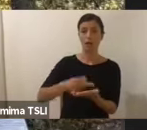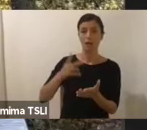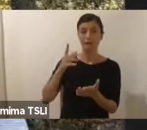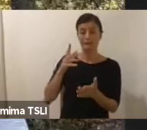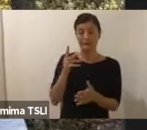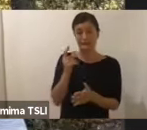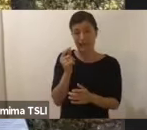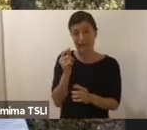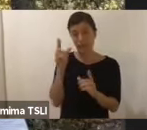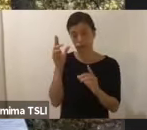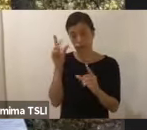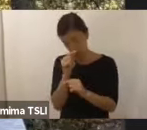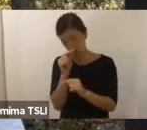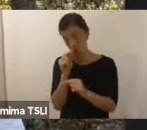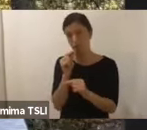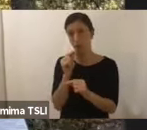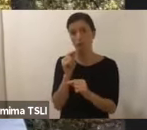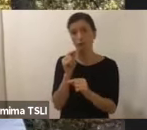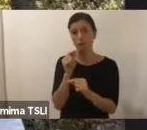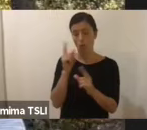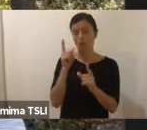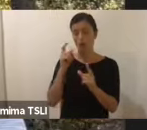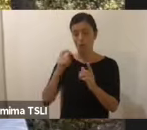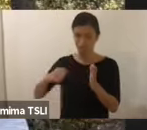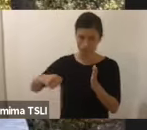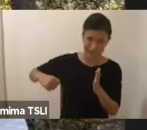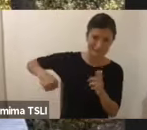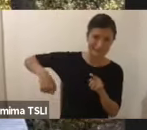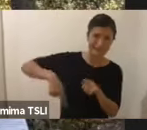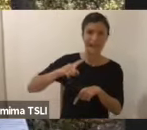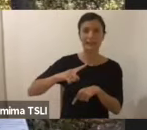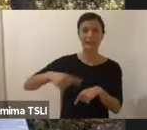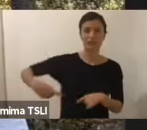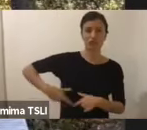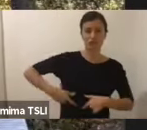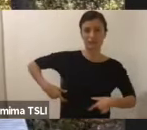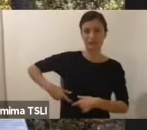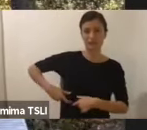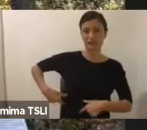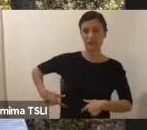kind of woke up being kicked in the ribs and just beaten and um